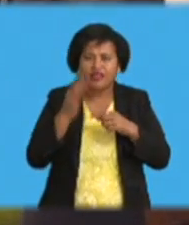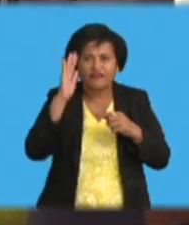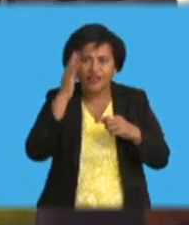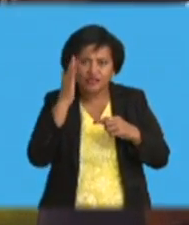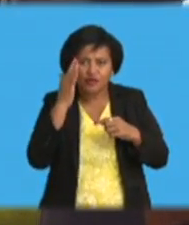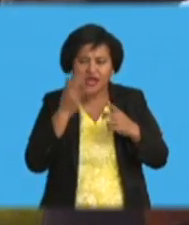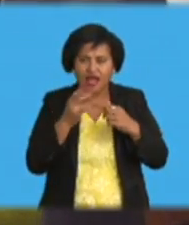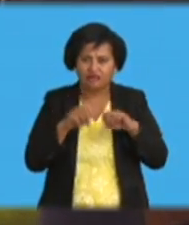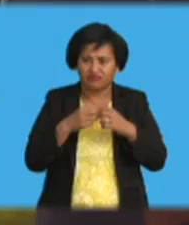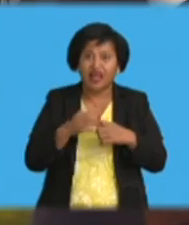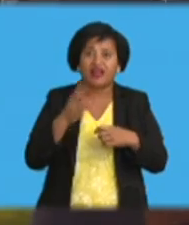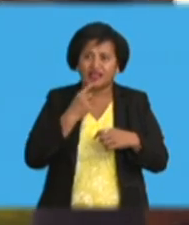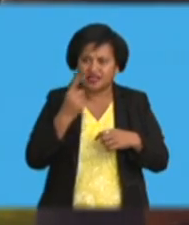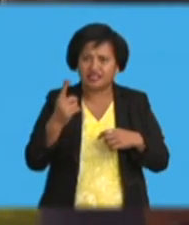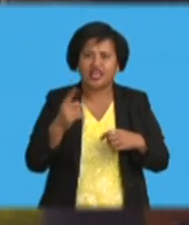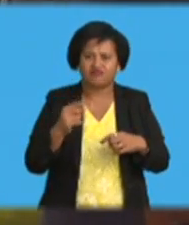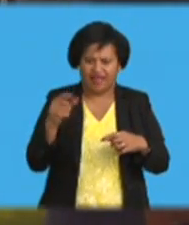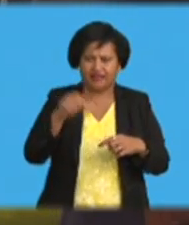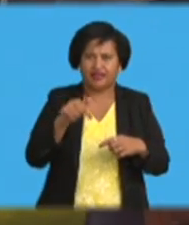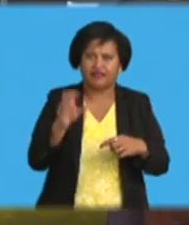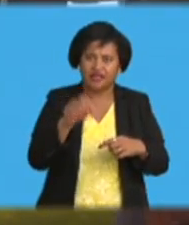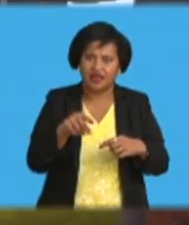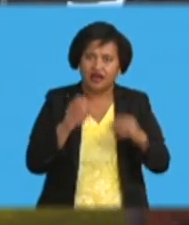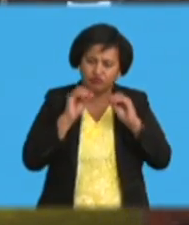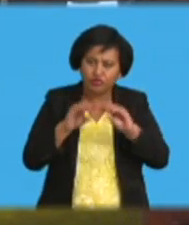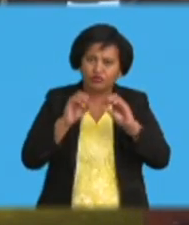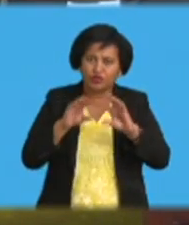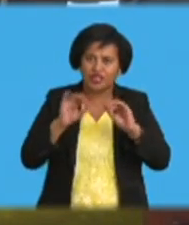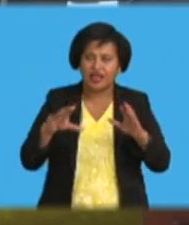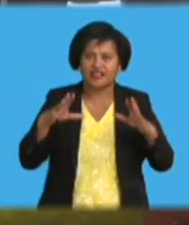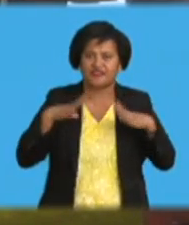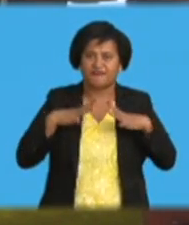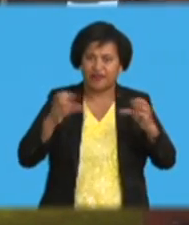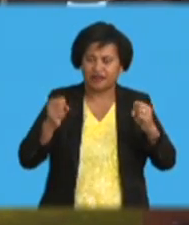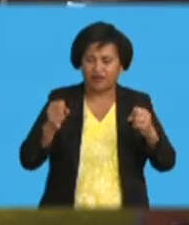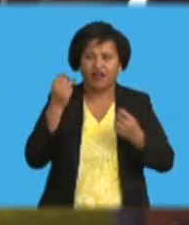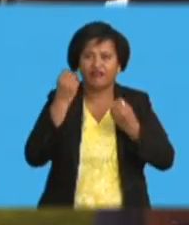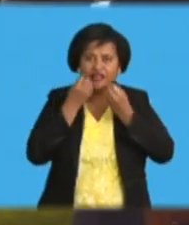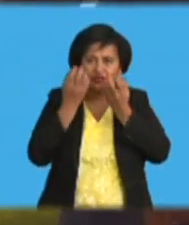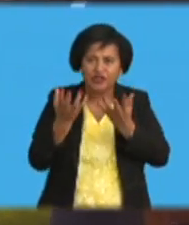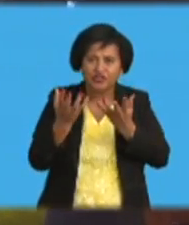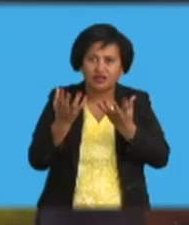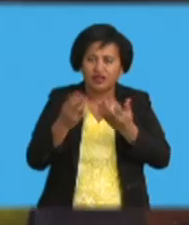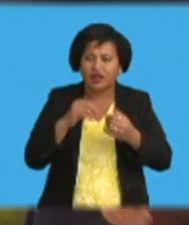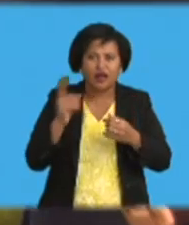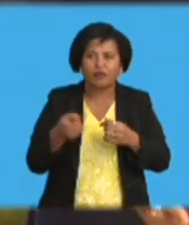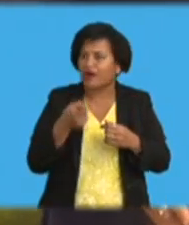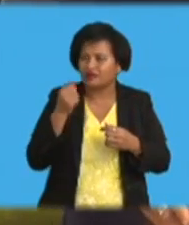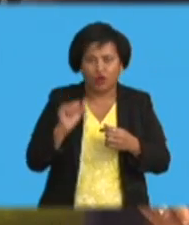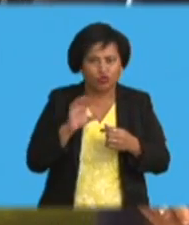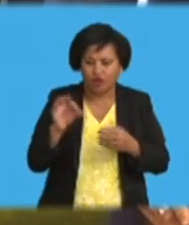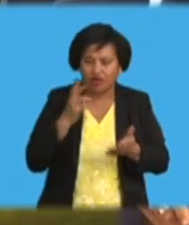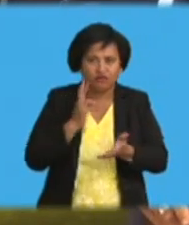actually champion themselves as spaces of free expression, when the reality is that they are some of the most repressive spaces anywhere in